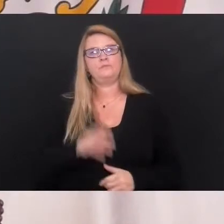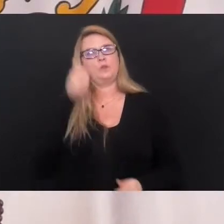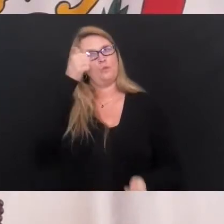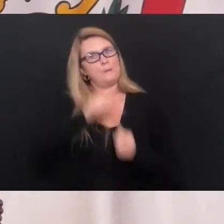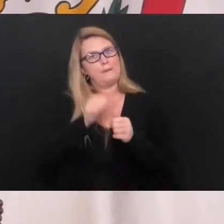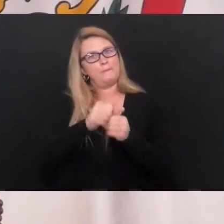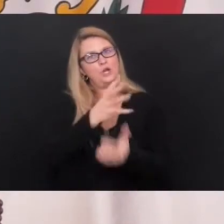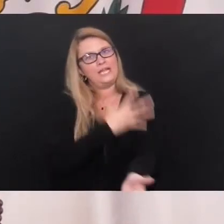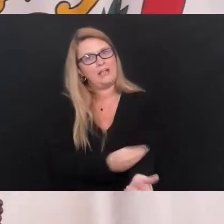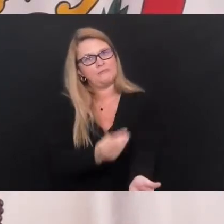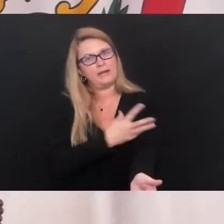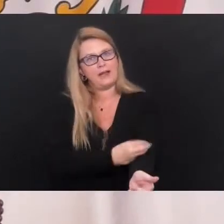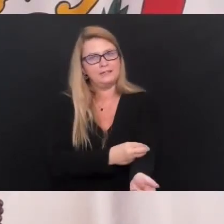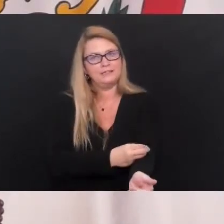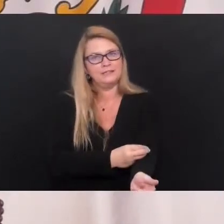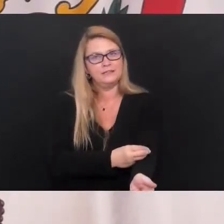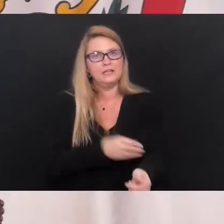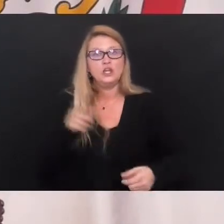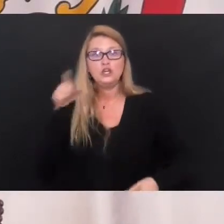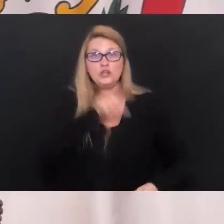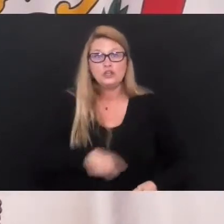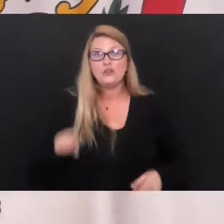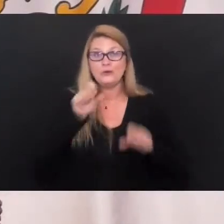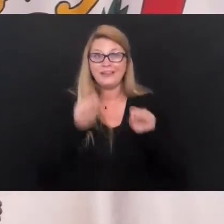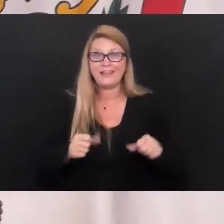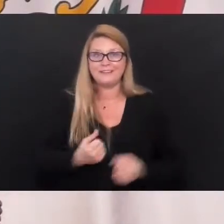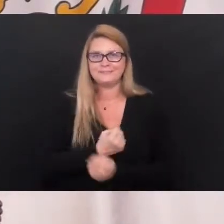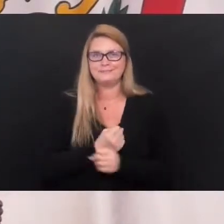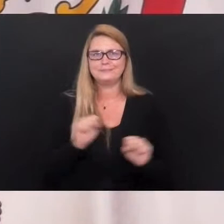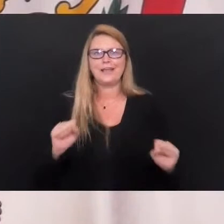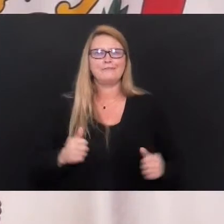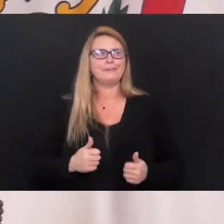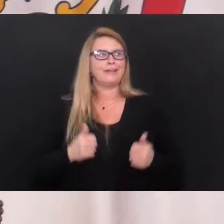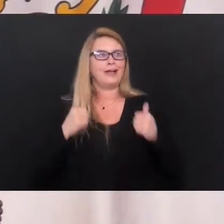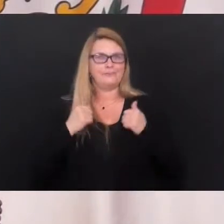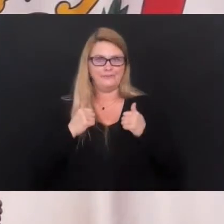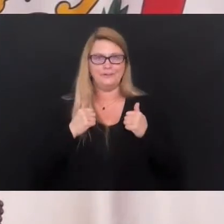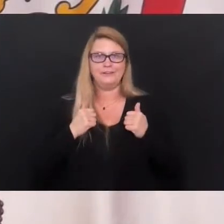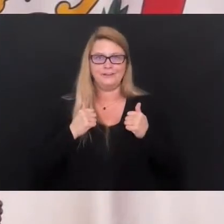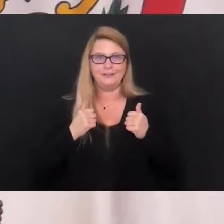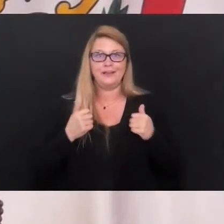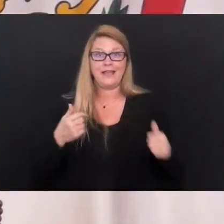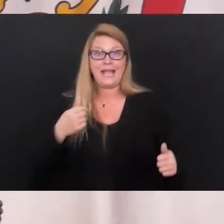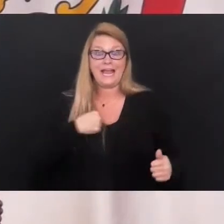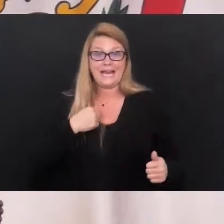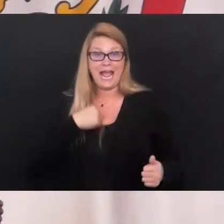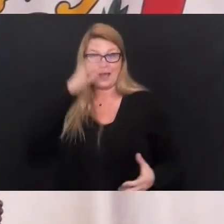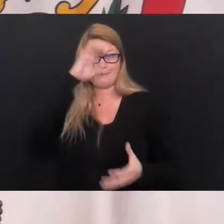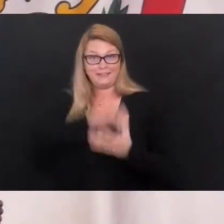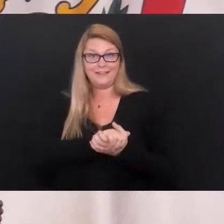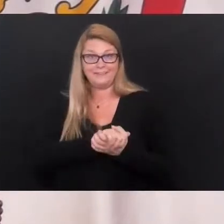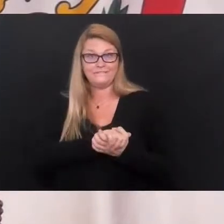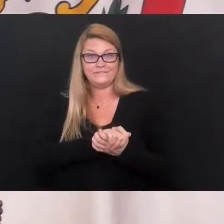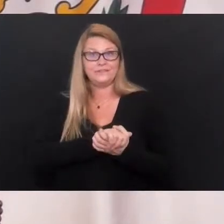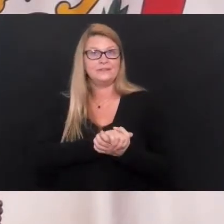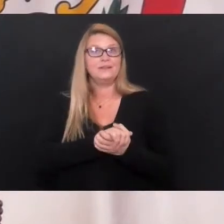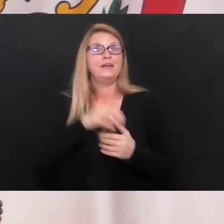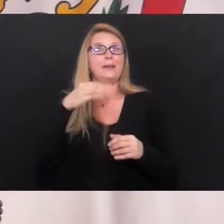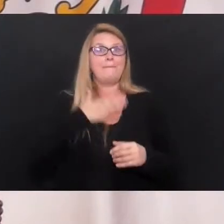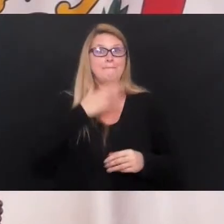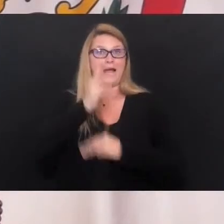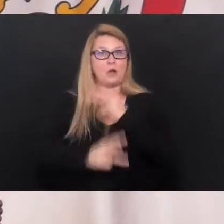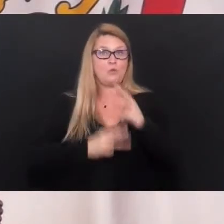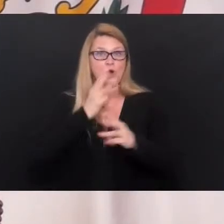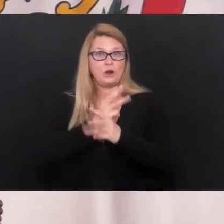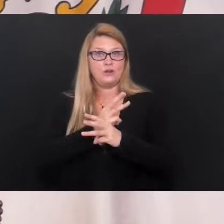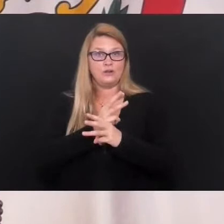blood. Absolutely, you can save a life. And especially, I believe, at least in my world, that